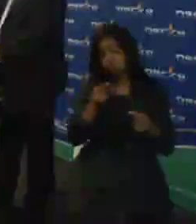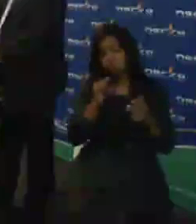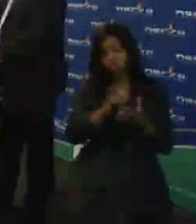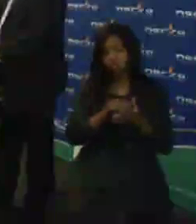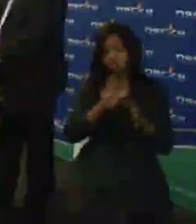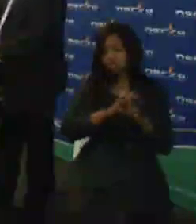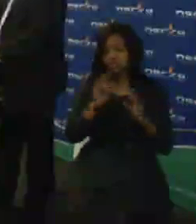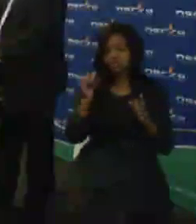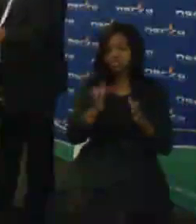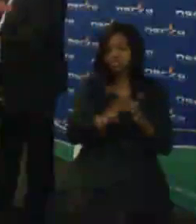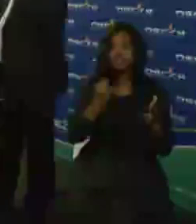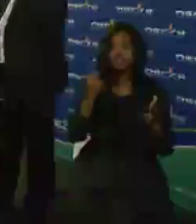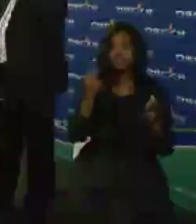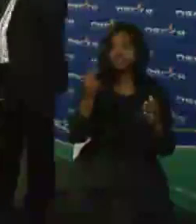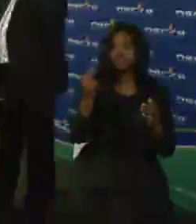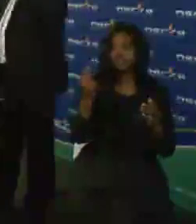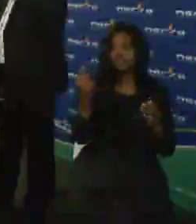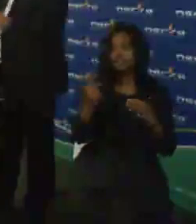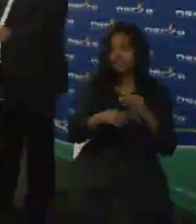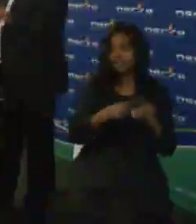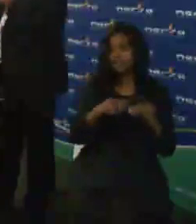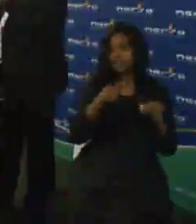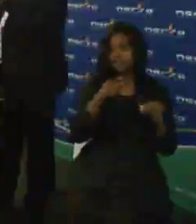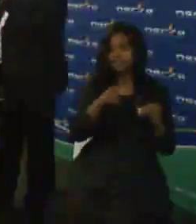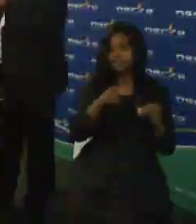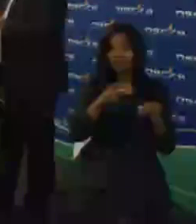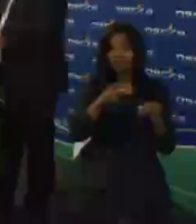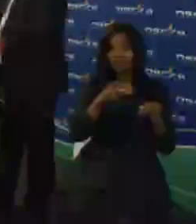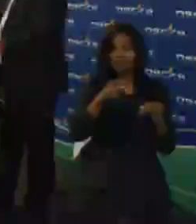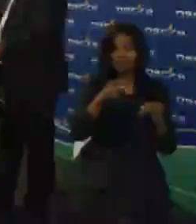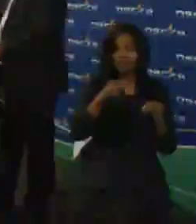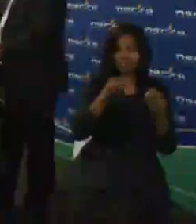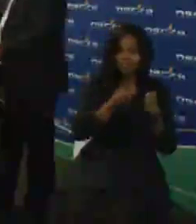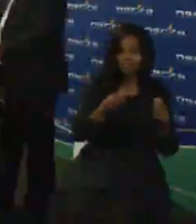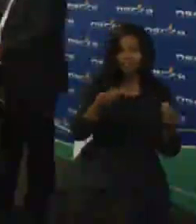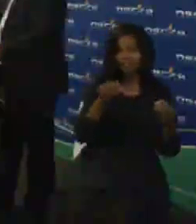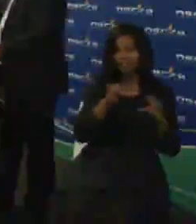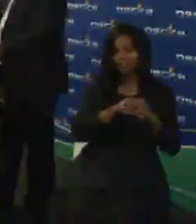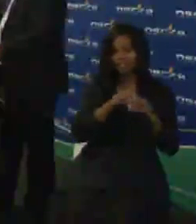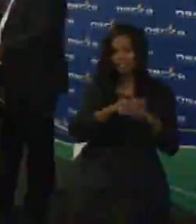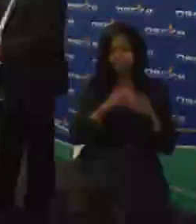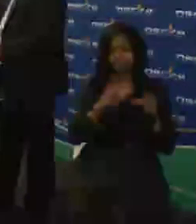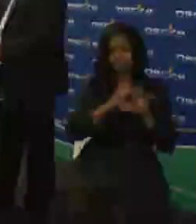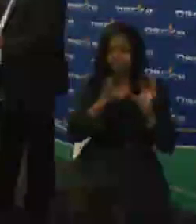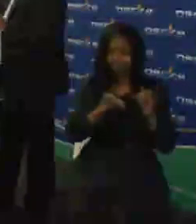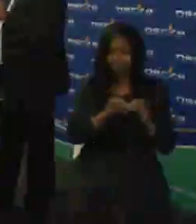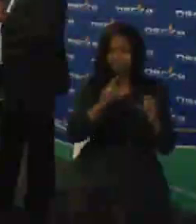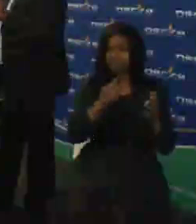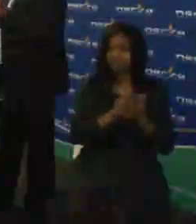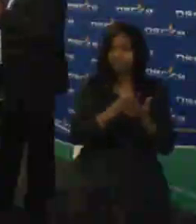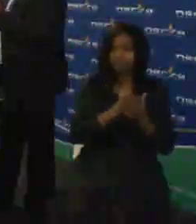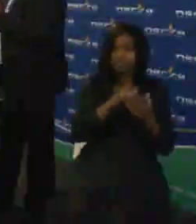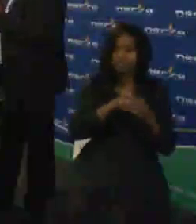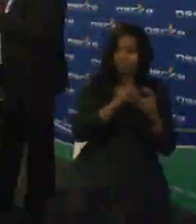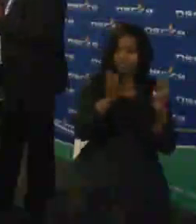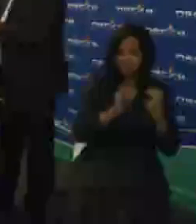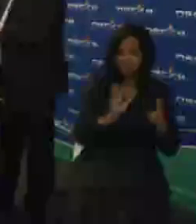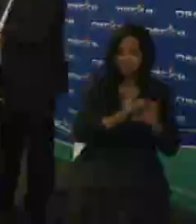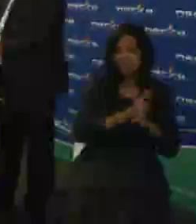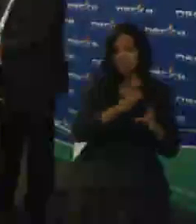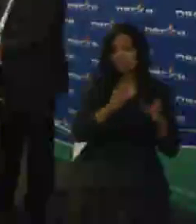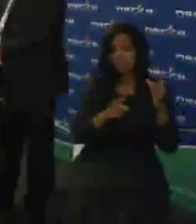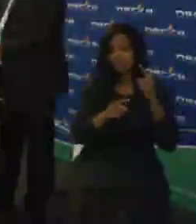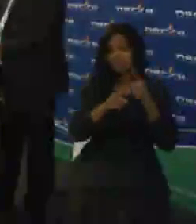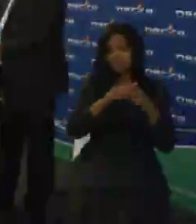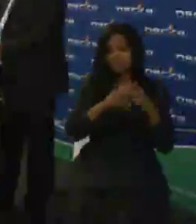not just about the existing assets. There's many other factors that take that into account, plus bringing up to the